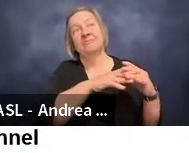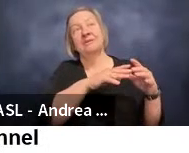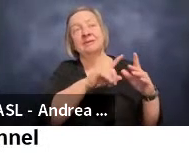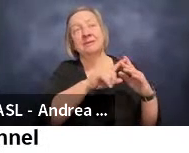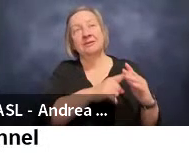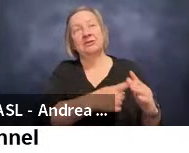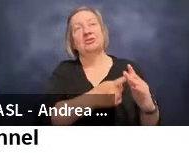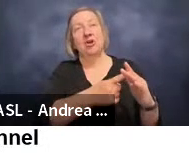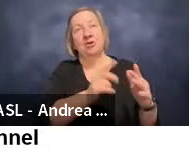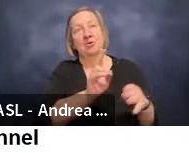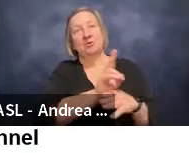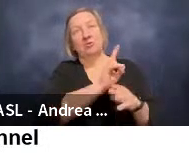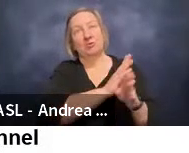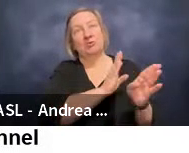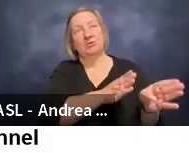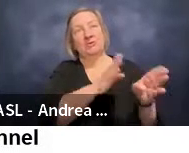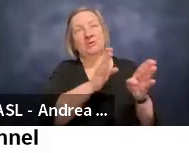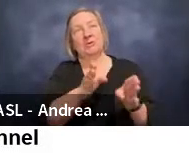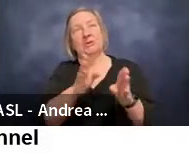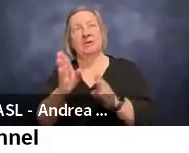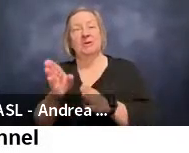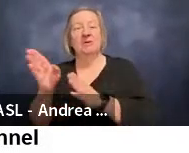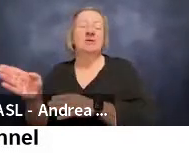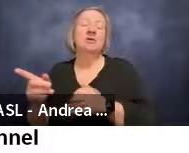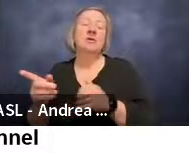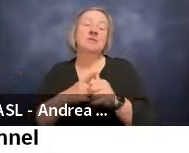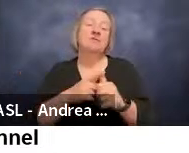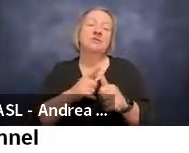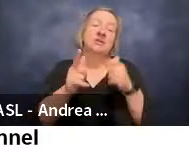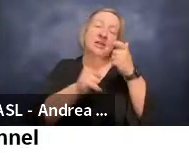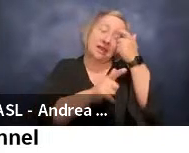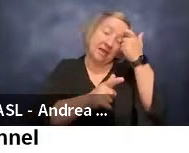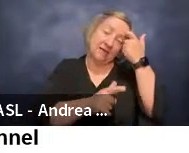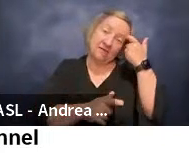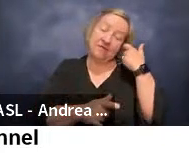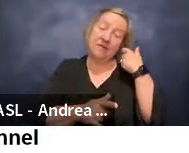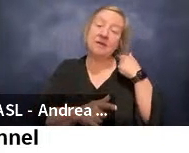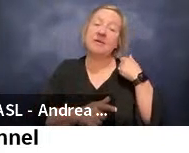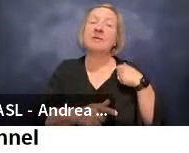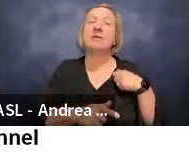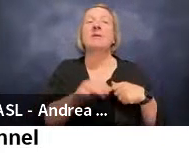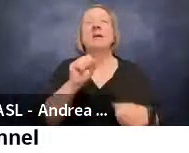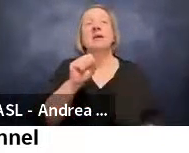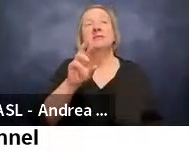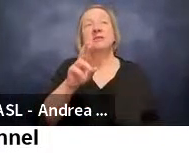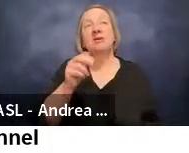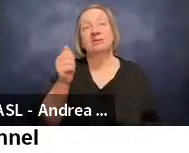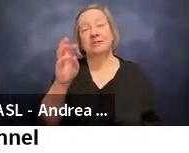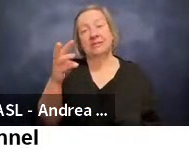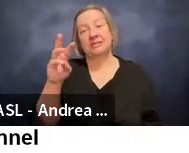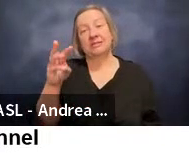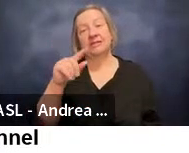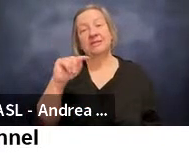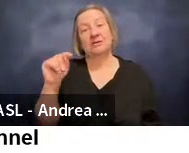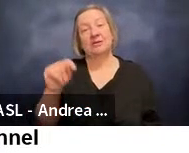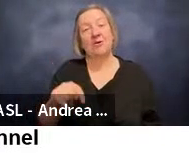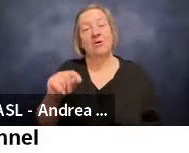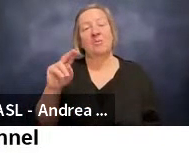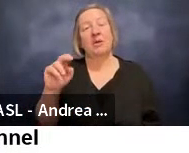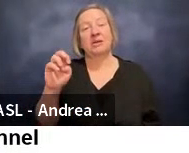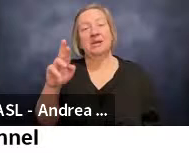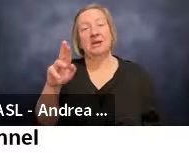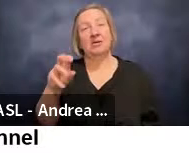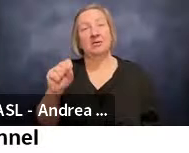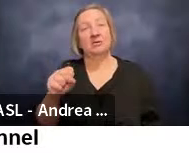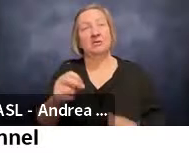you will. Start with the first one on the far left, the SR-16 Tacoma Narrows Bridge. We began tolling